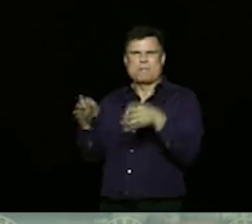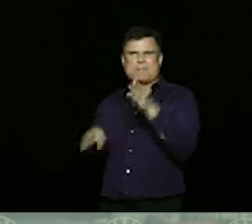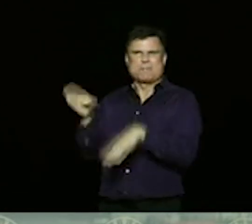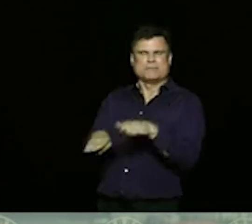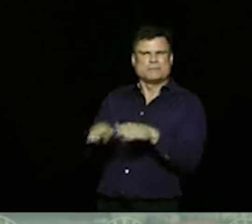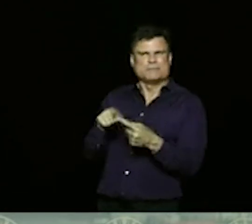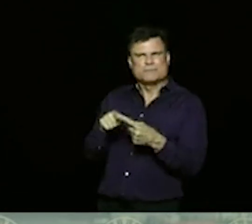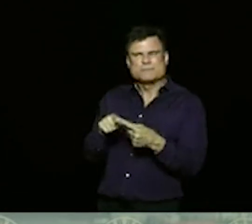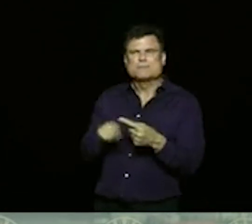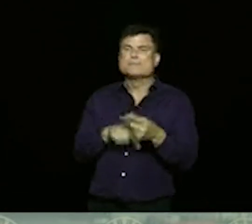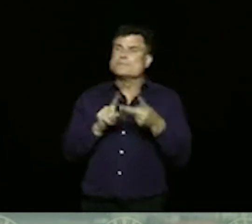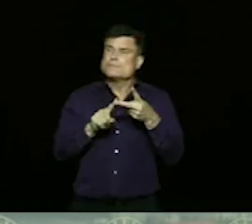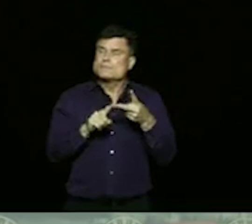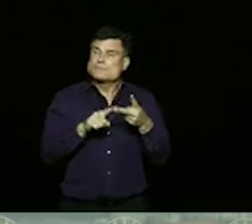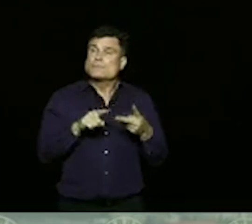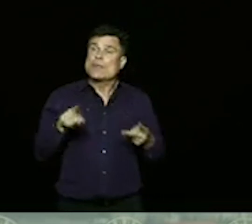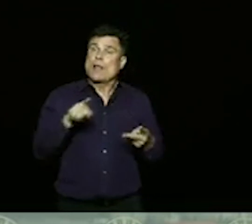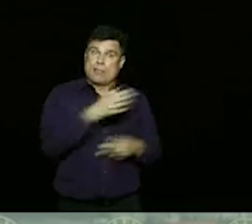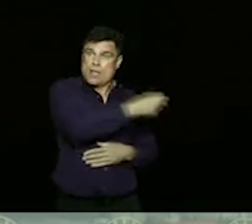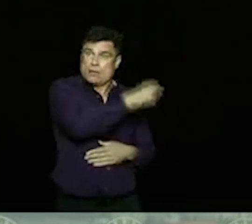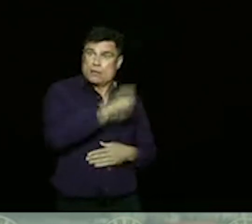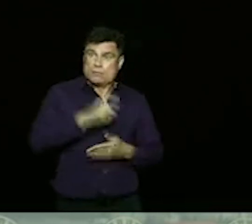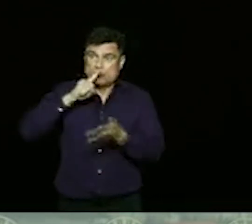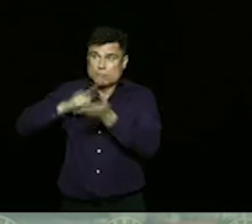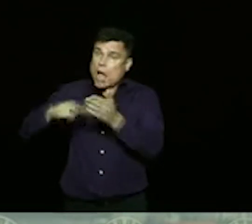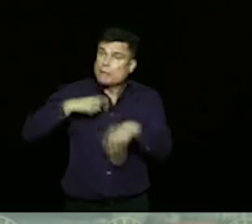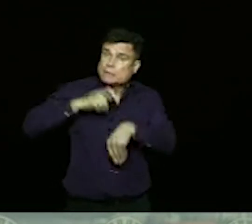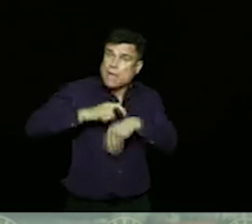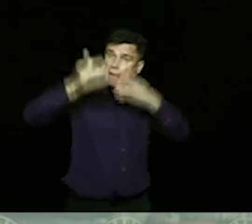be starting immediately, as in Monday, I believe, and